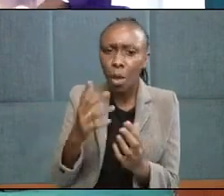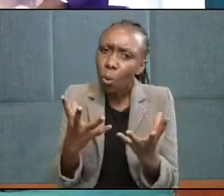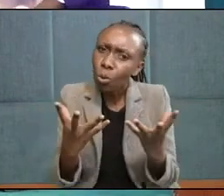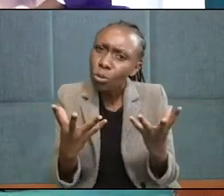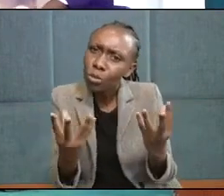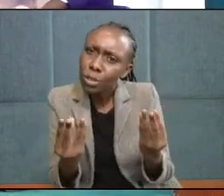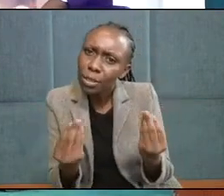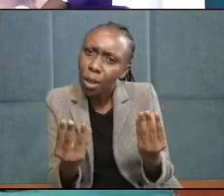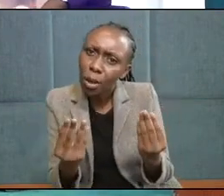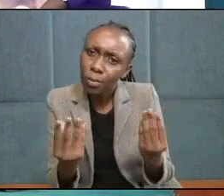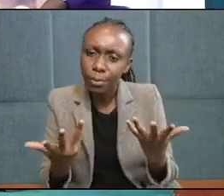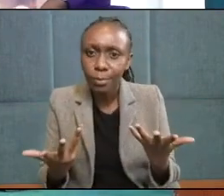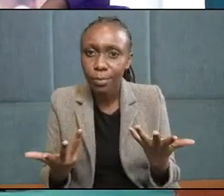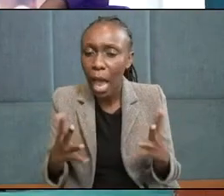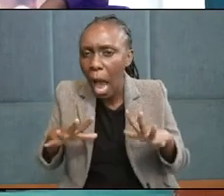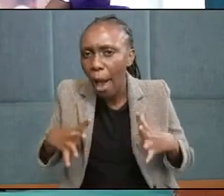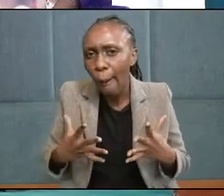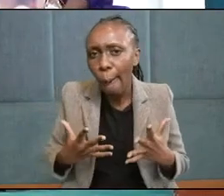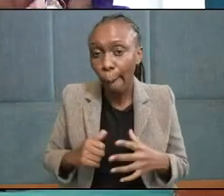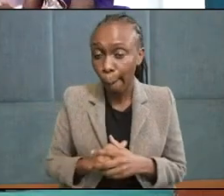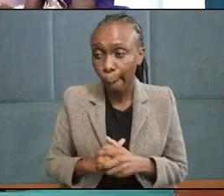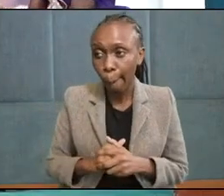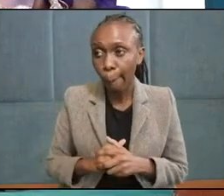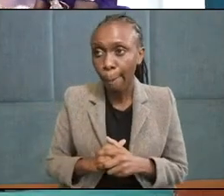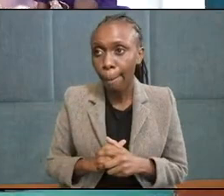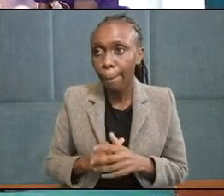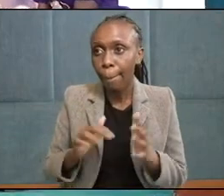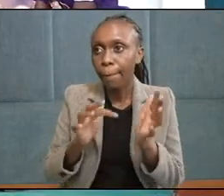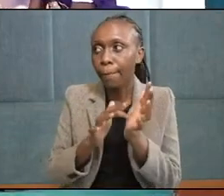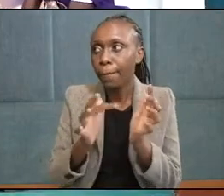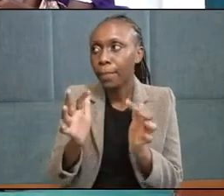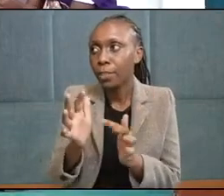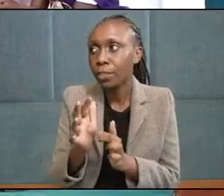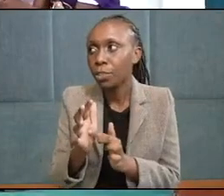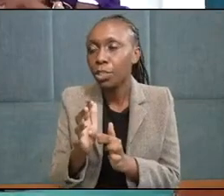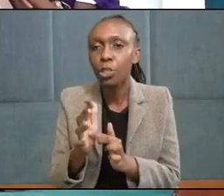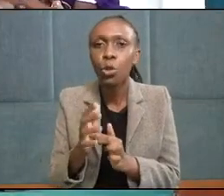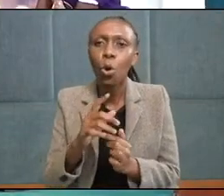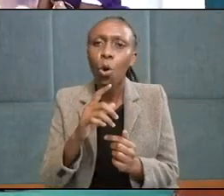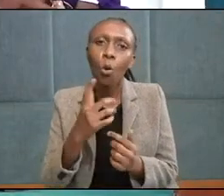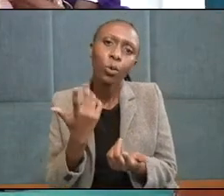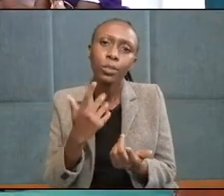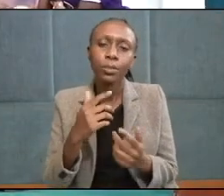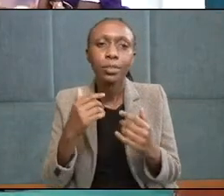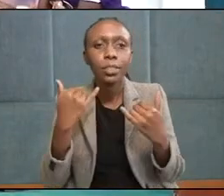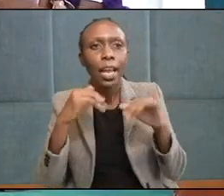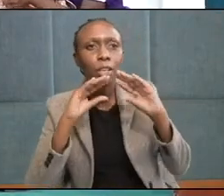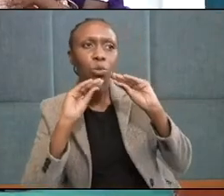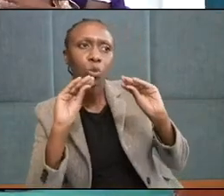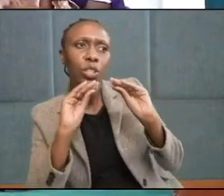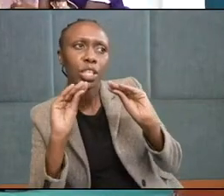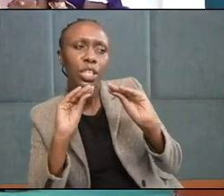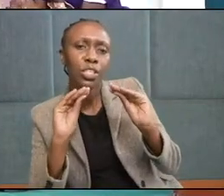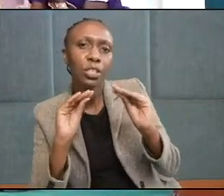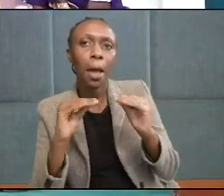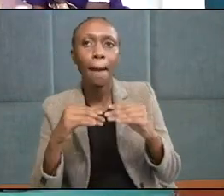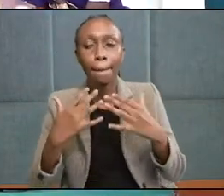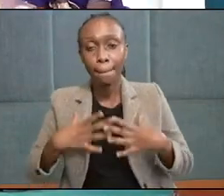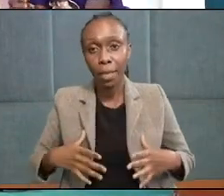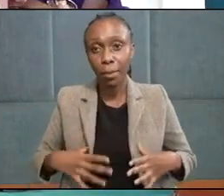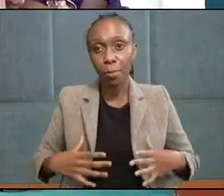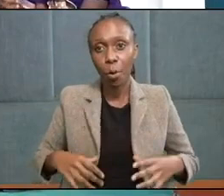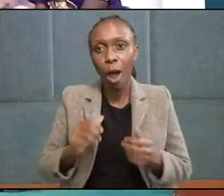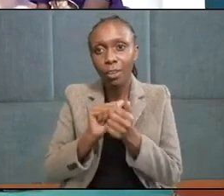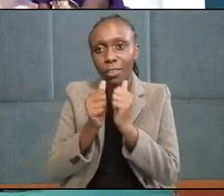was Jesus gentle? Yes, Tamara? Jesus used to correct people, but also gently. Ah, Jesus